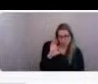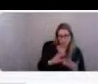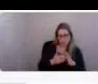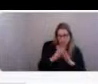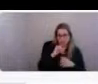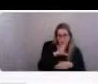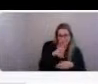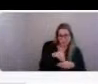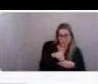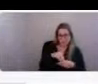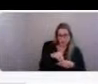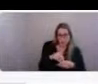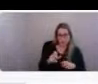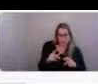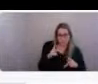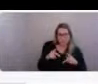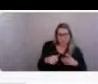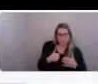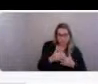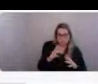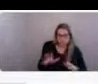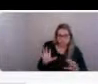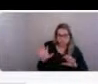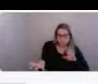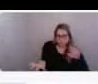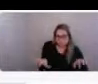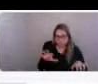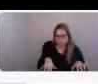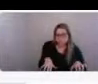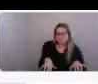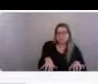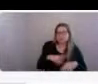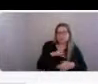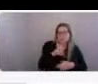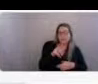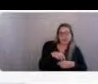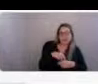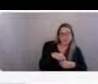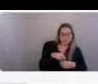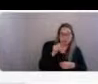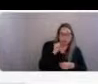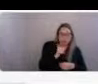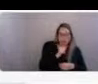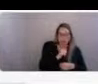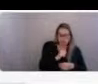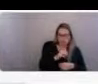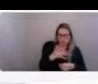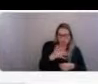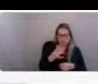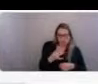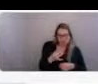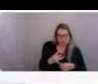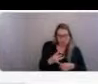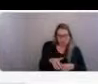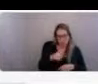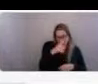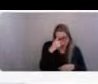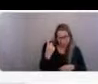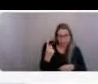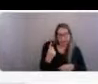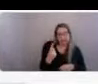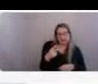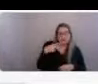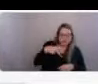includes my neighborhood it includes people in arizona who like being here are black or people of